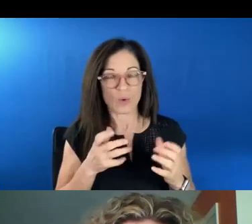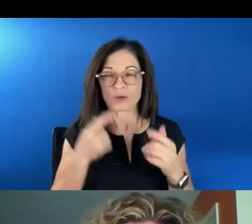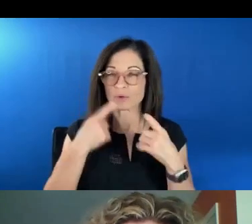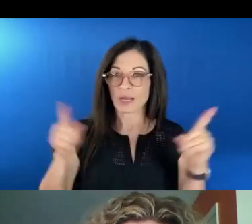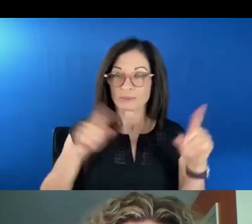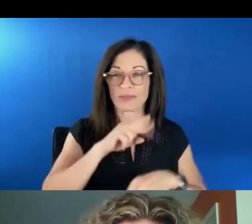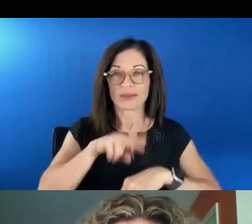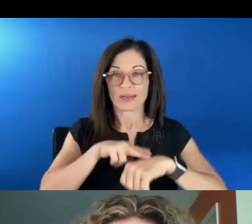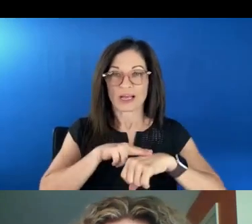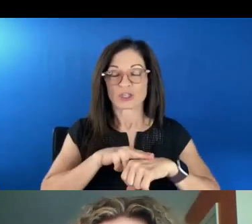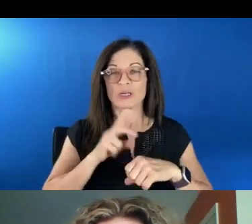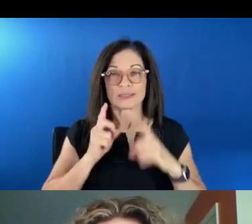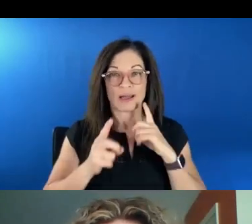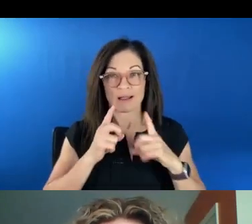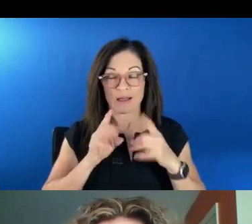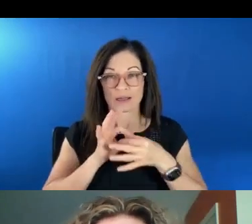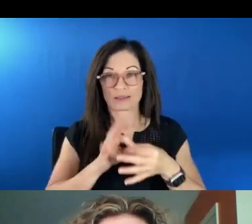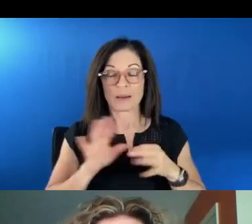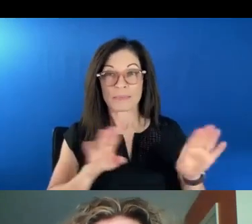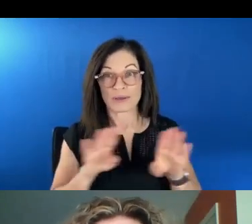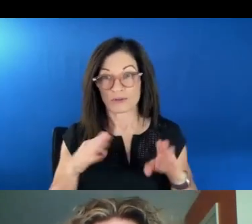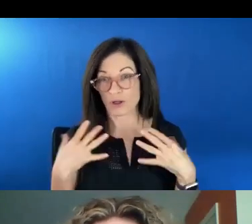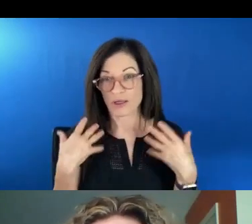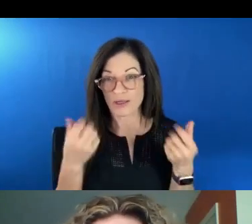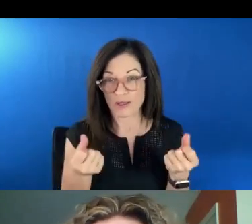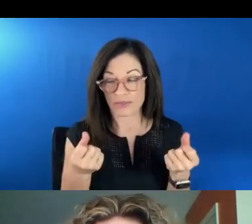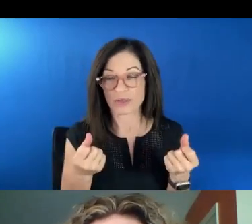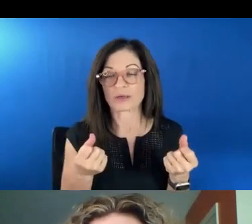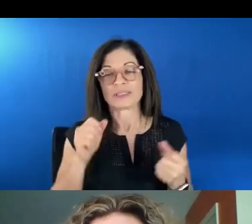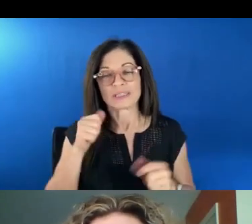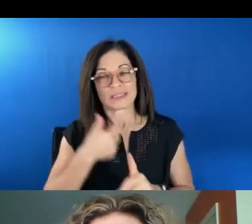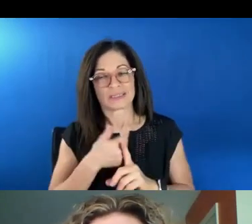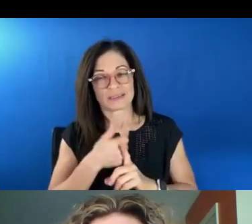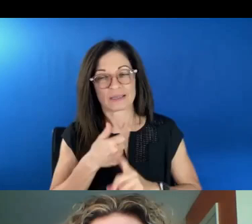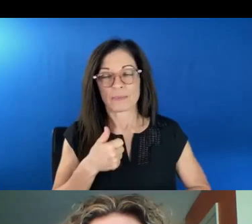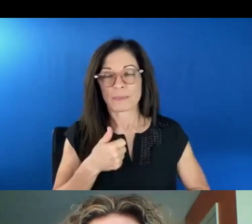National Dialogues on Behavioral Health. It's a 65th